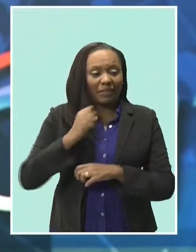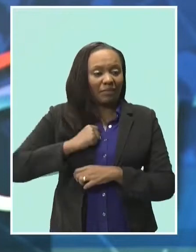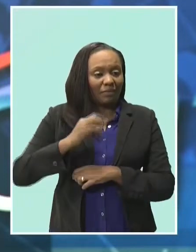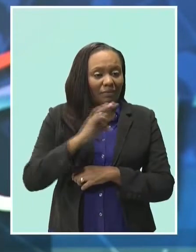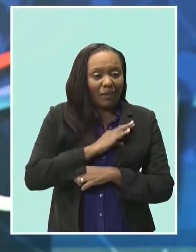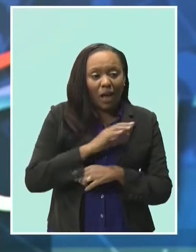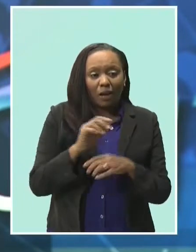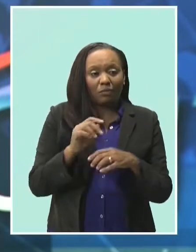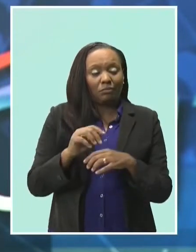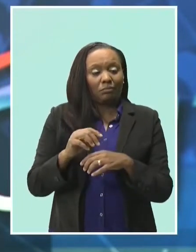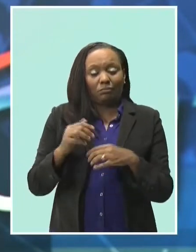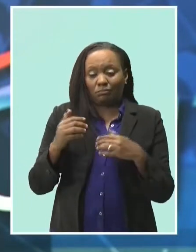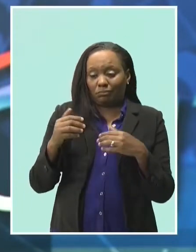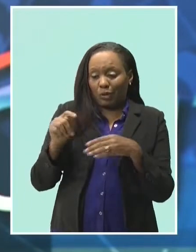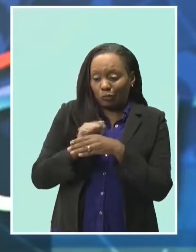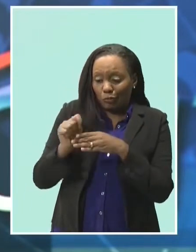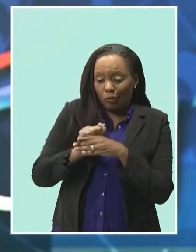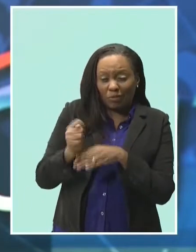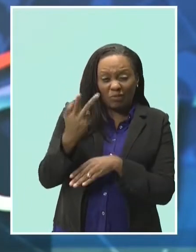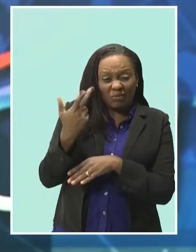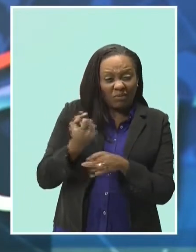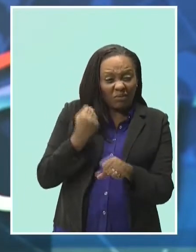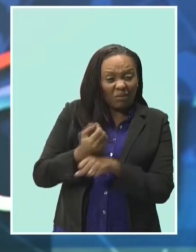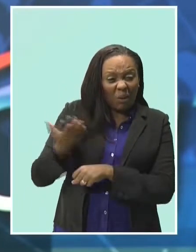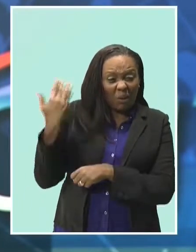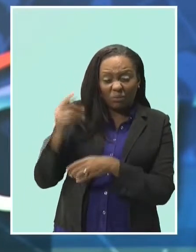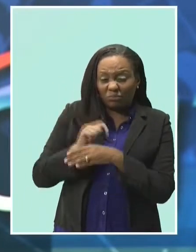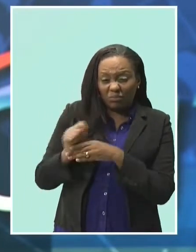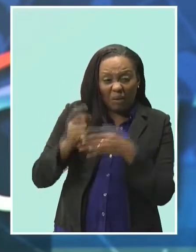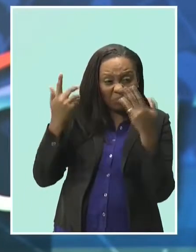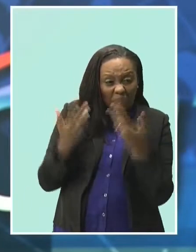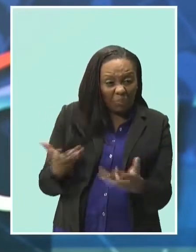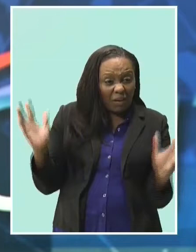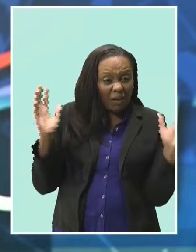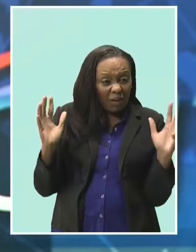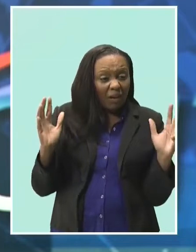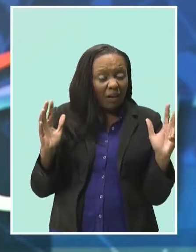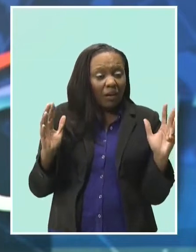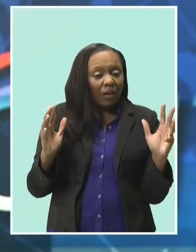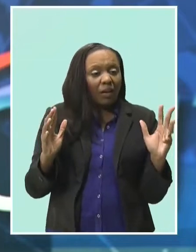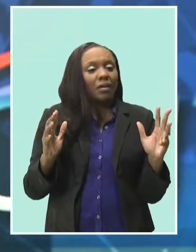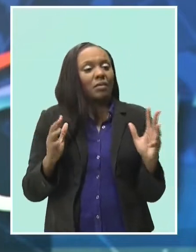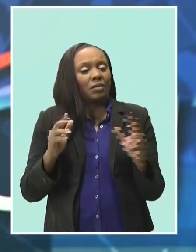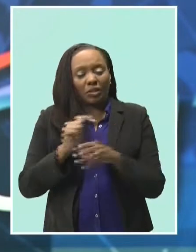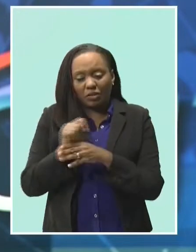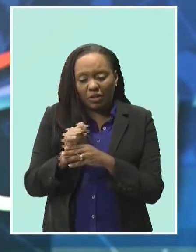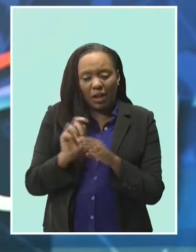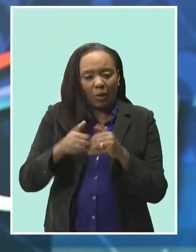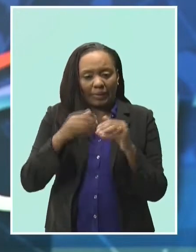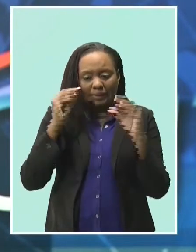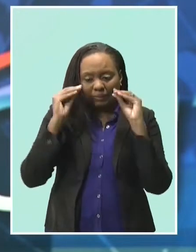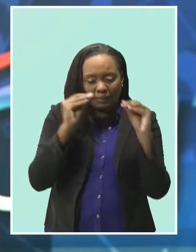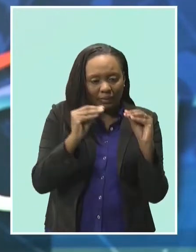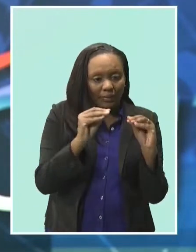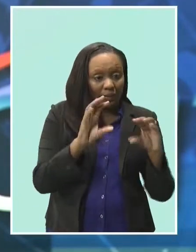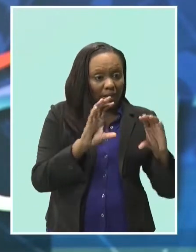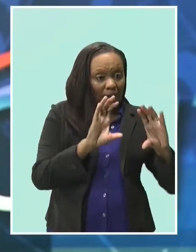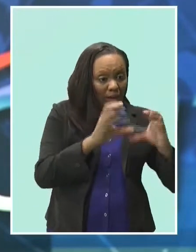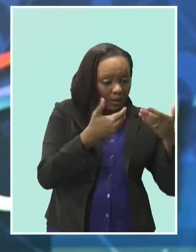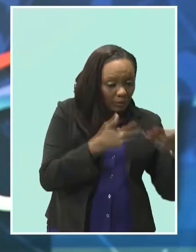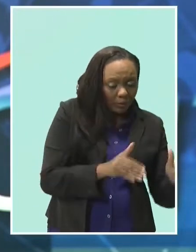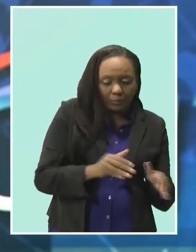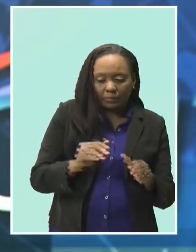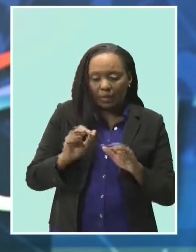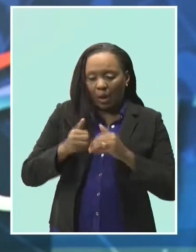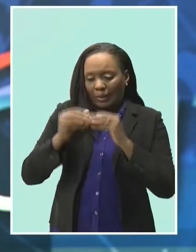Drake says staff members were trained 3 years ago on what is known as blended learning, which includes both classroom and online assessments.